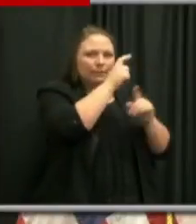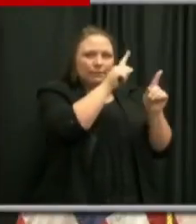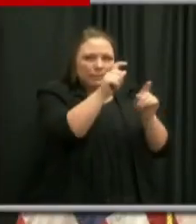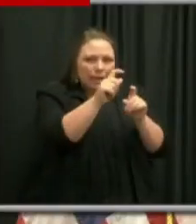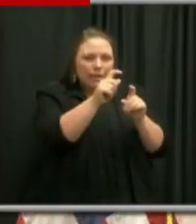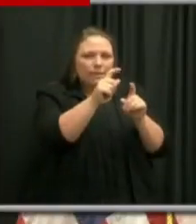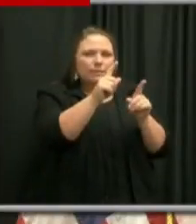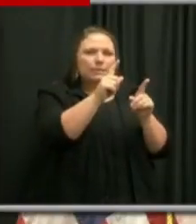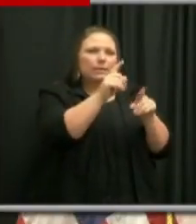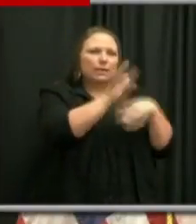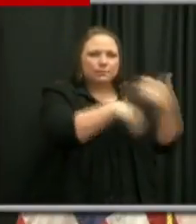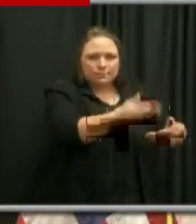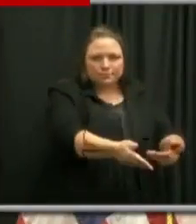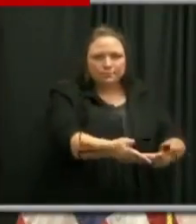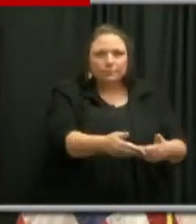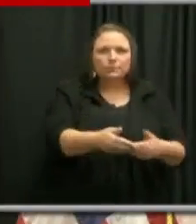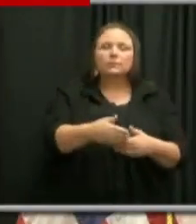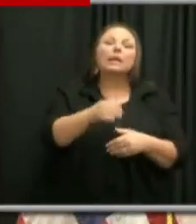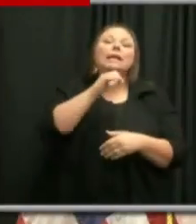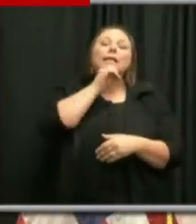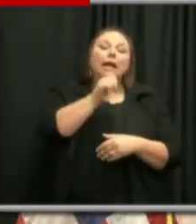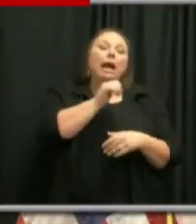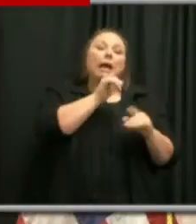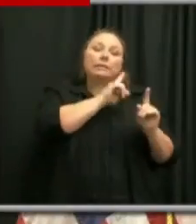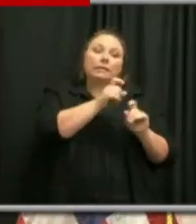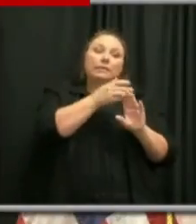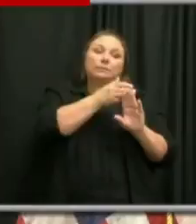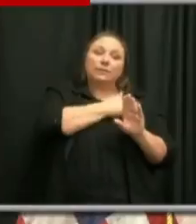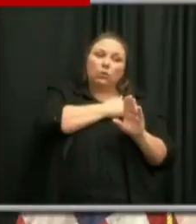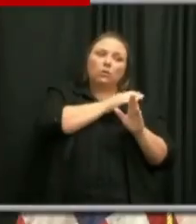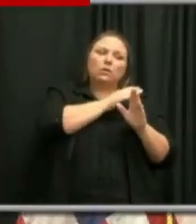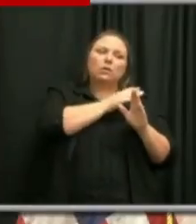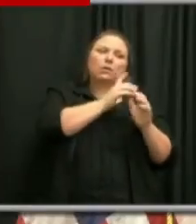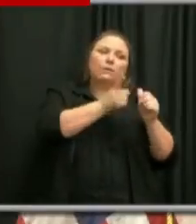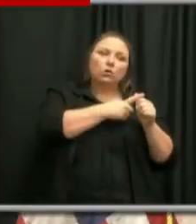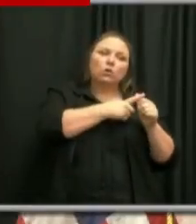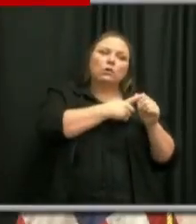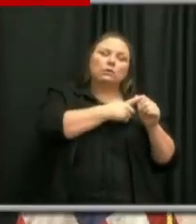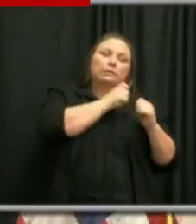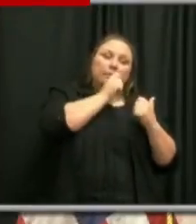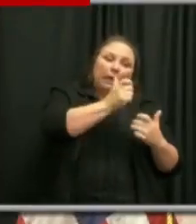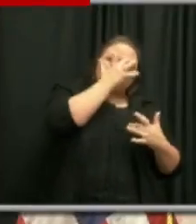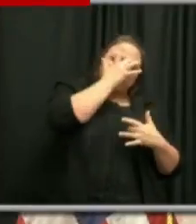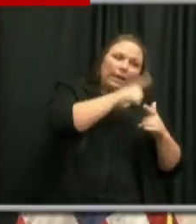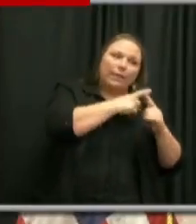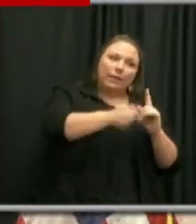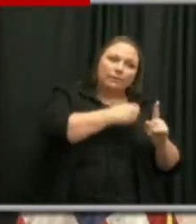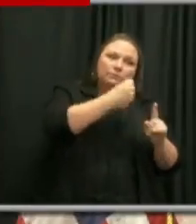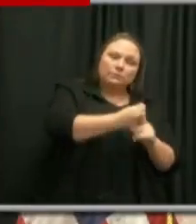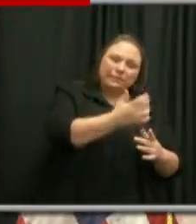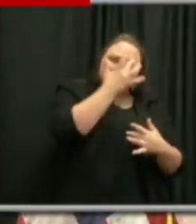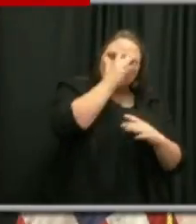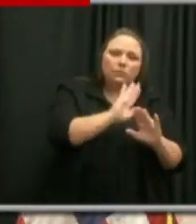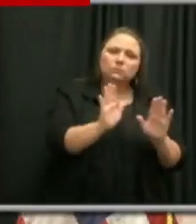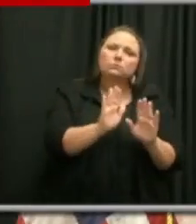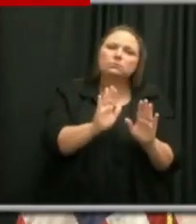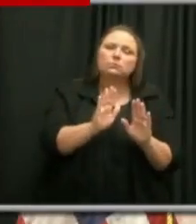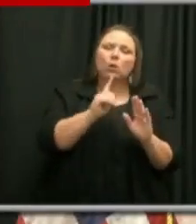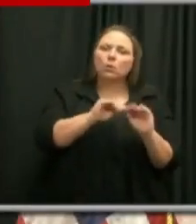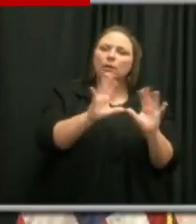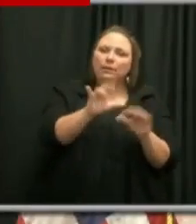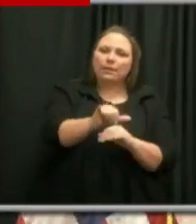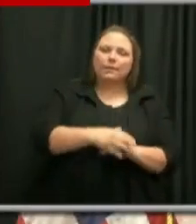they were tested, the test was negative. So I want to be very clear with that. And that's part of